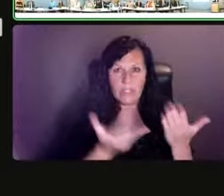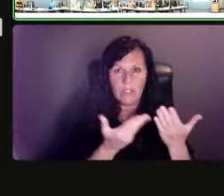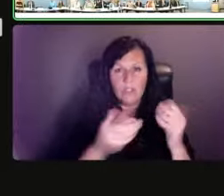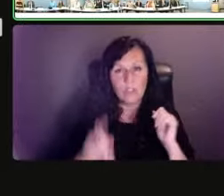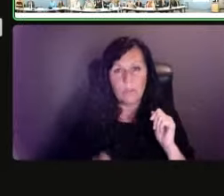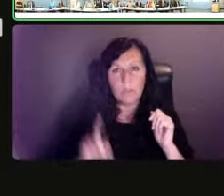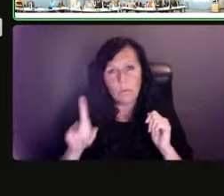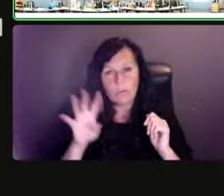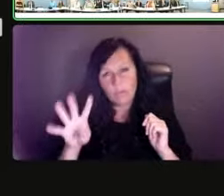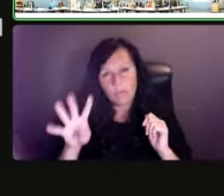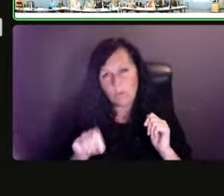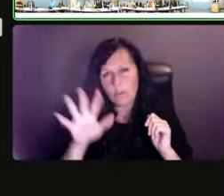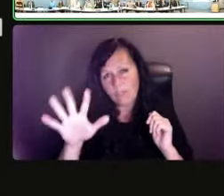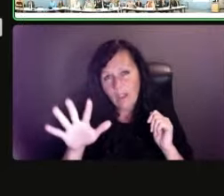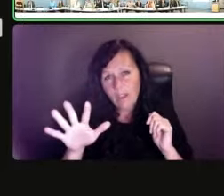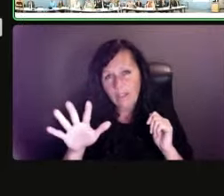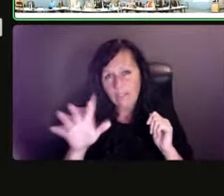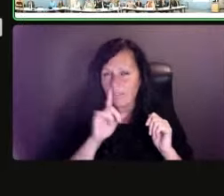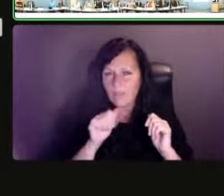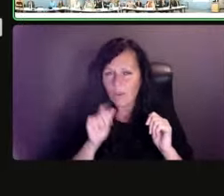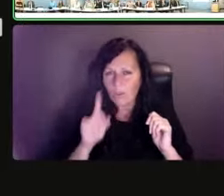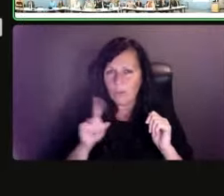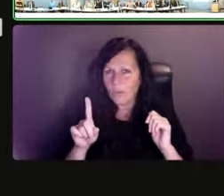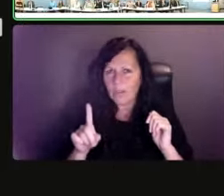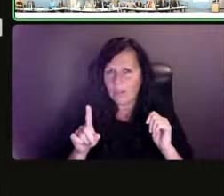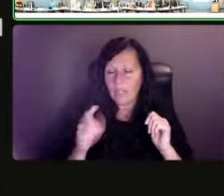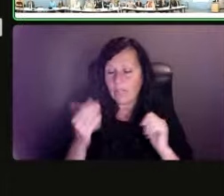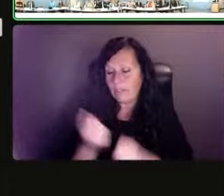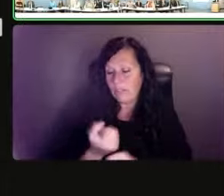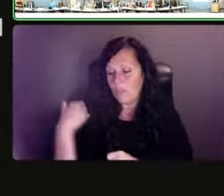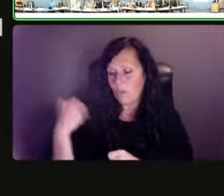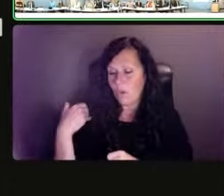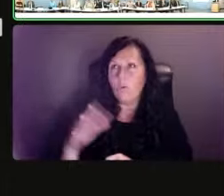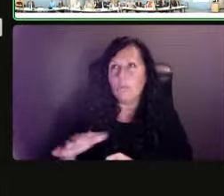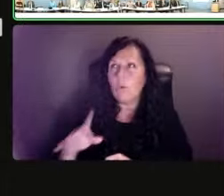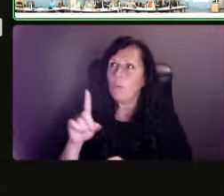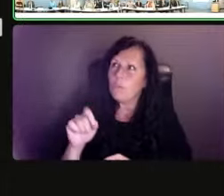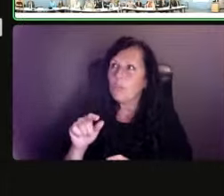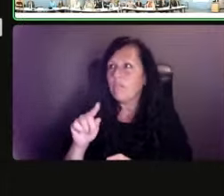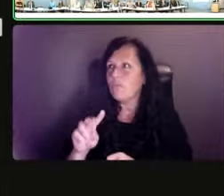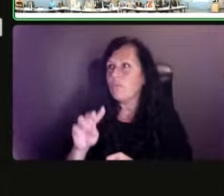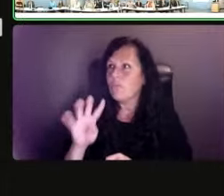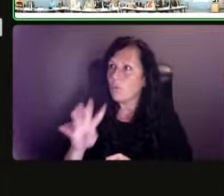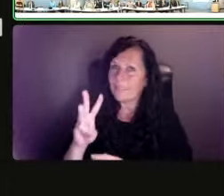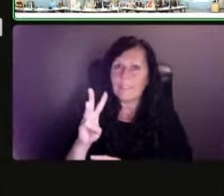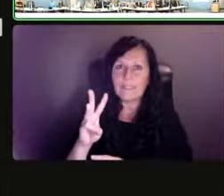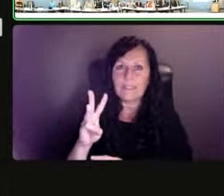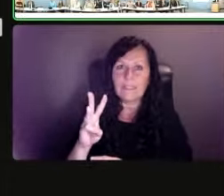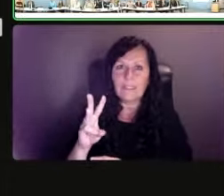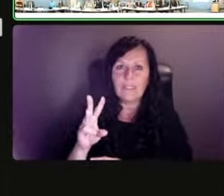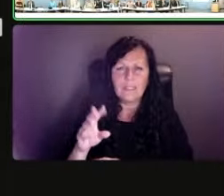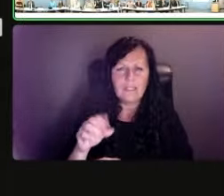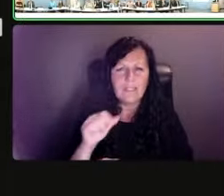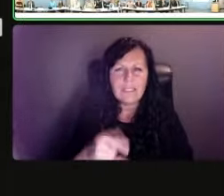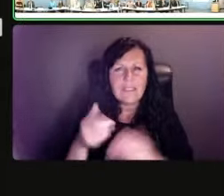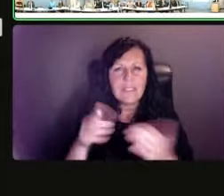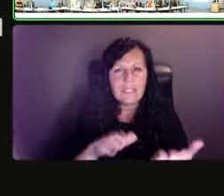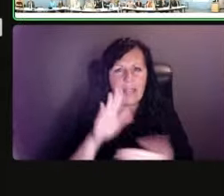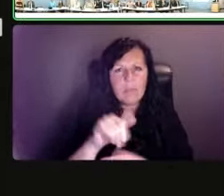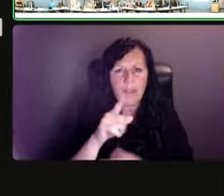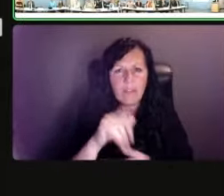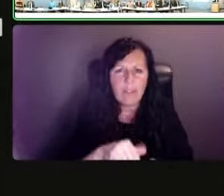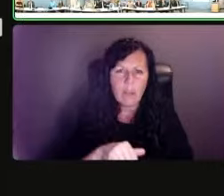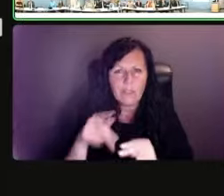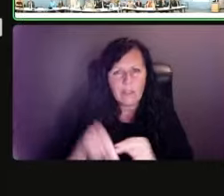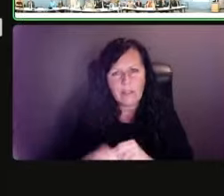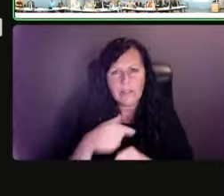1.5. 15 years ago or so, we were up around 1.46. This is the death by 1,000 cuts that I've been talking about. This